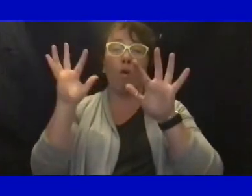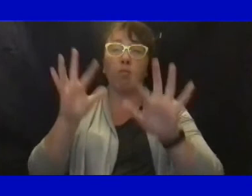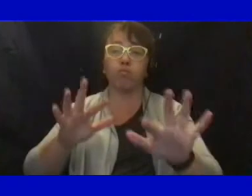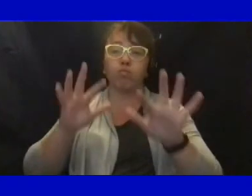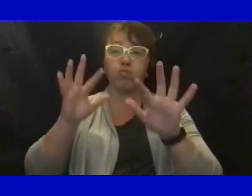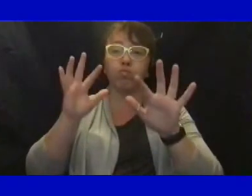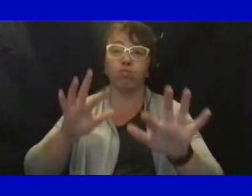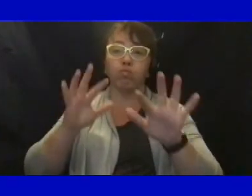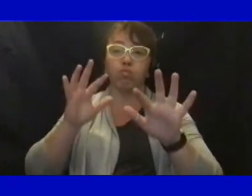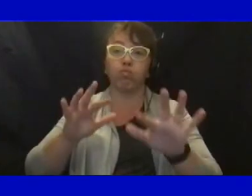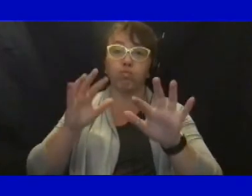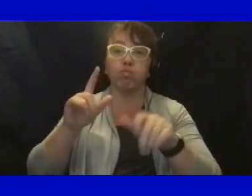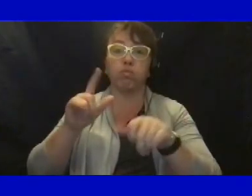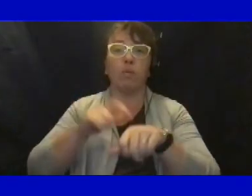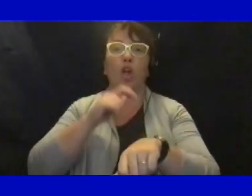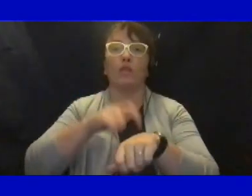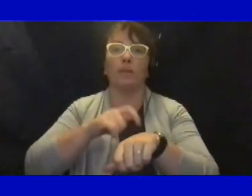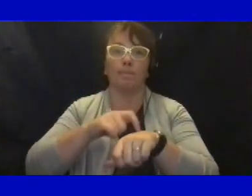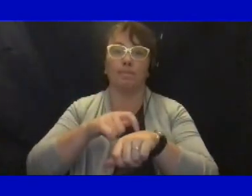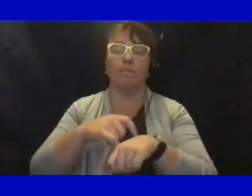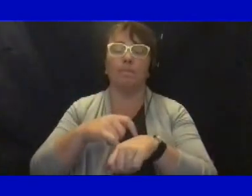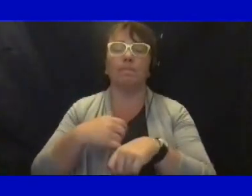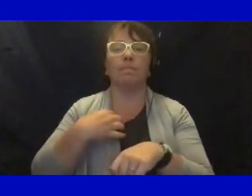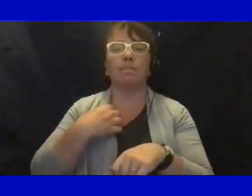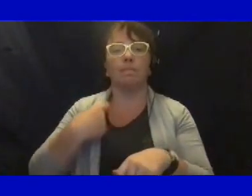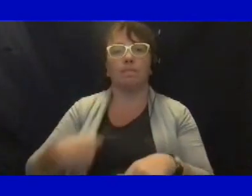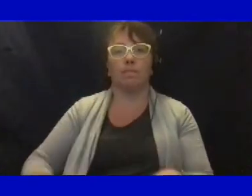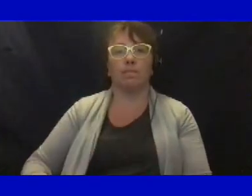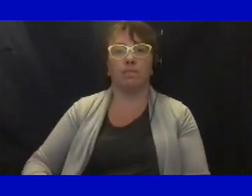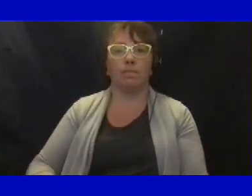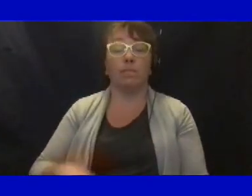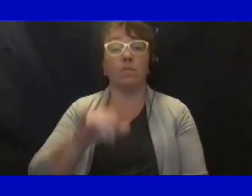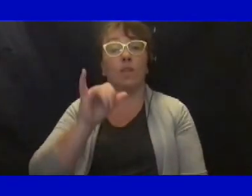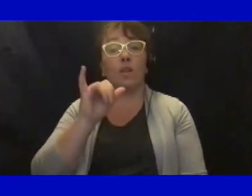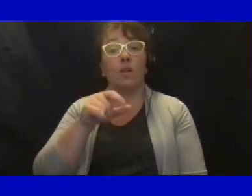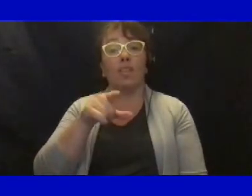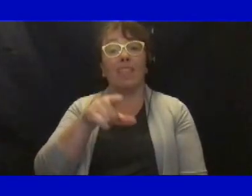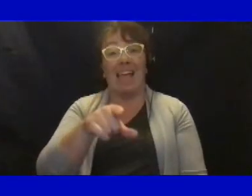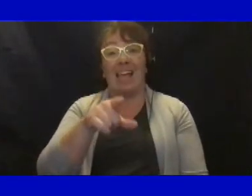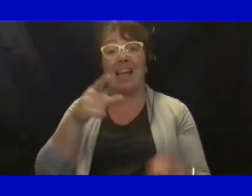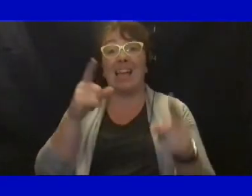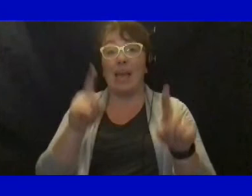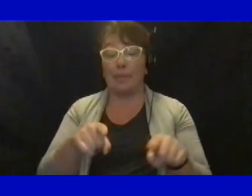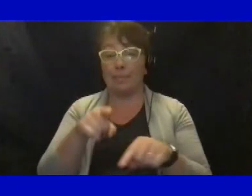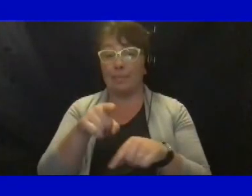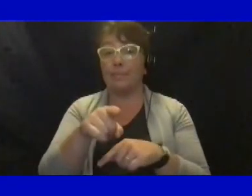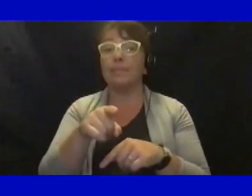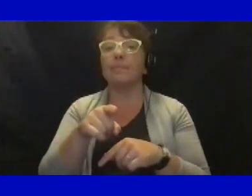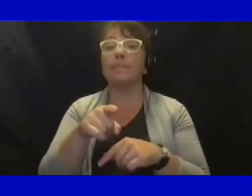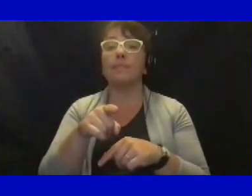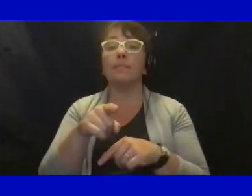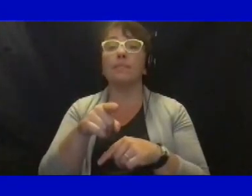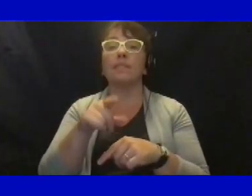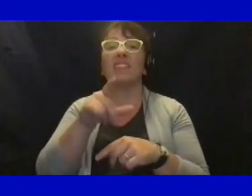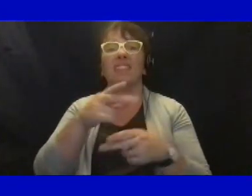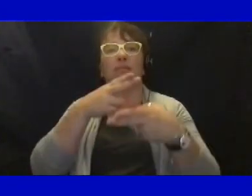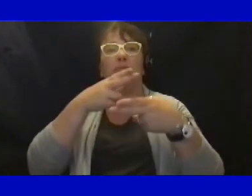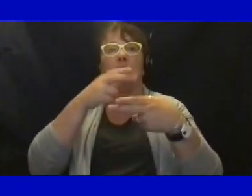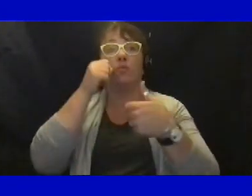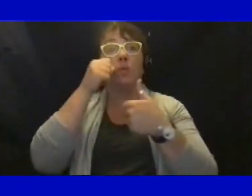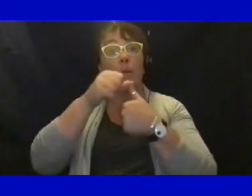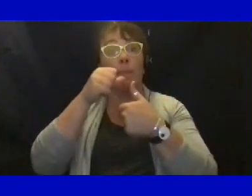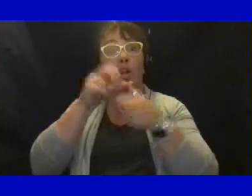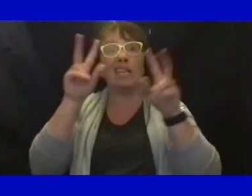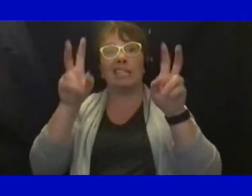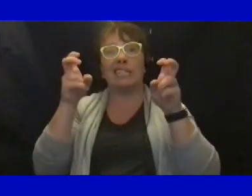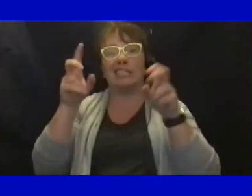in 2 hours. This is a situation here where I talk about turn around, don't drown. It's going to look like